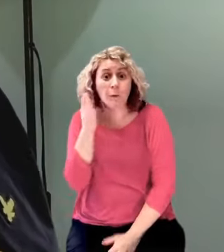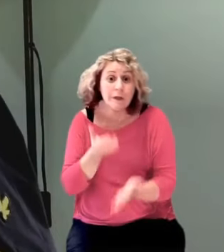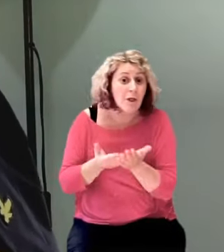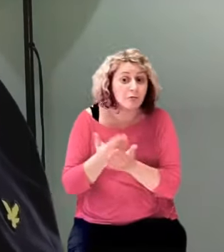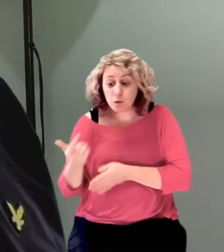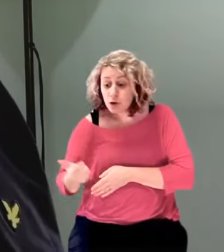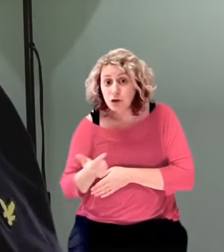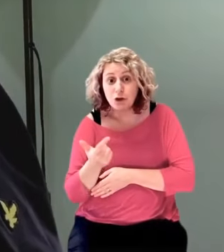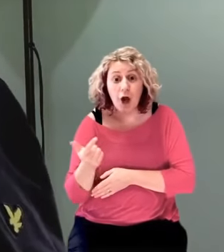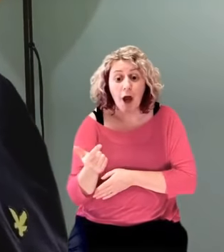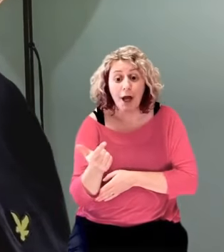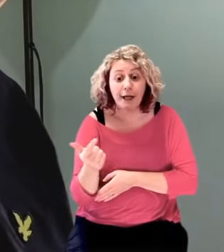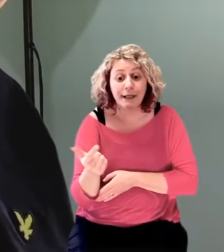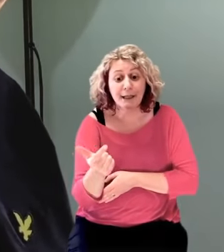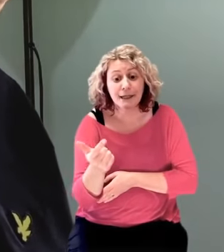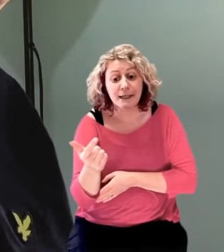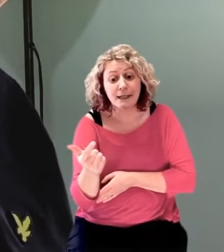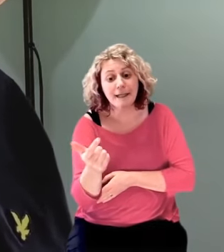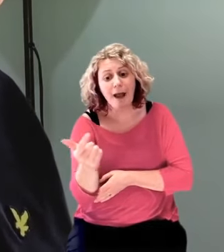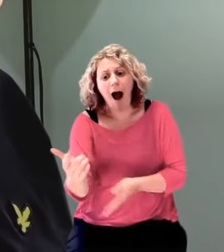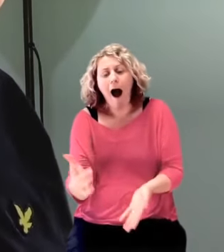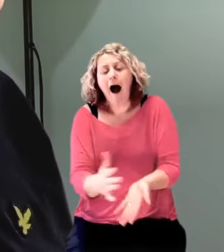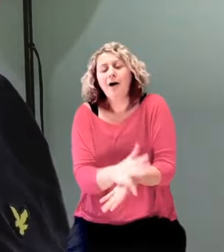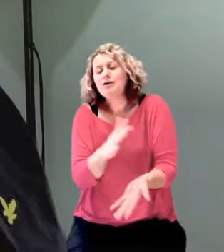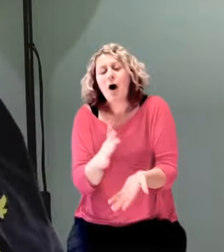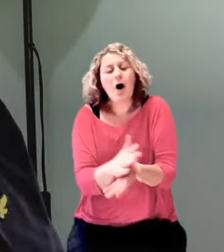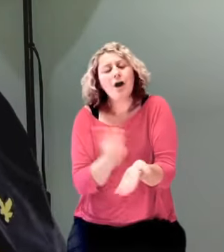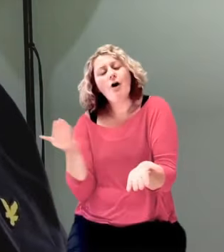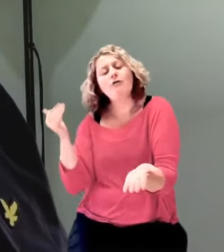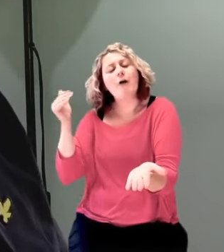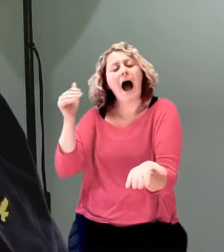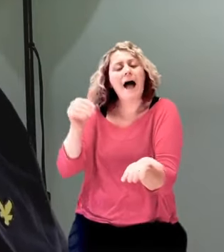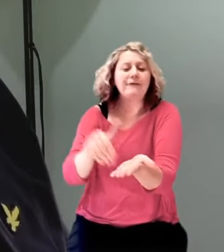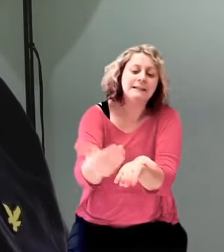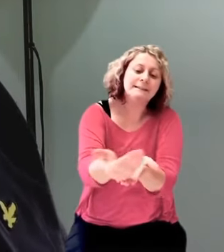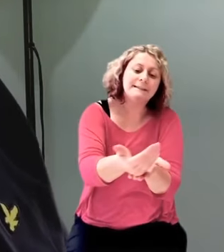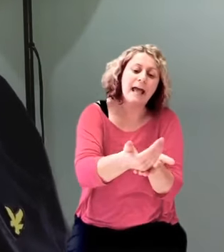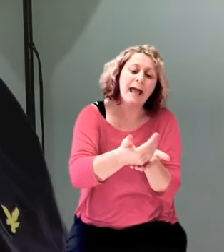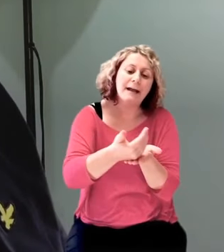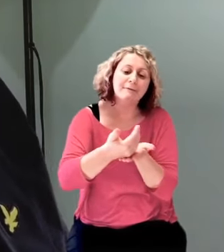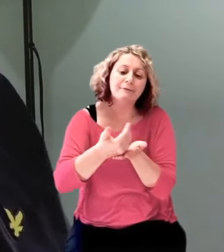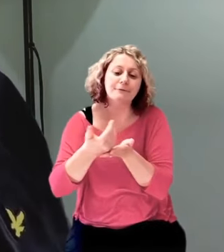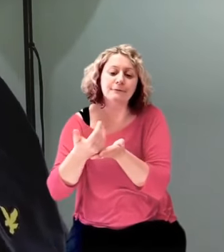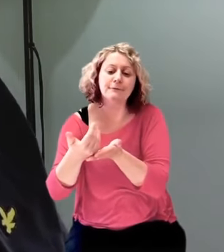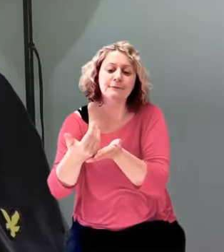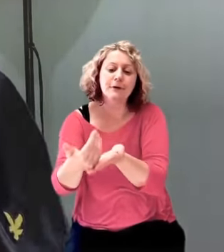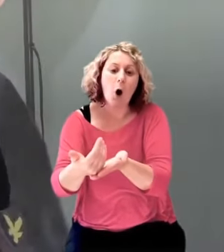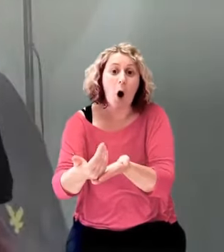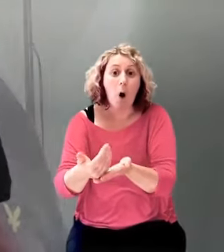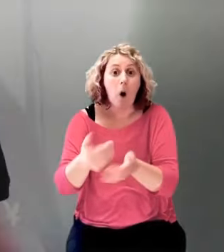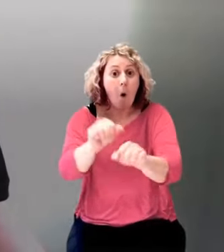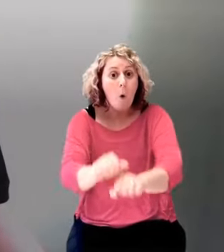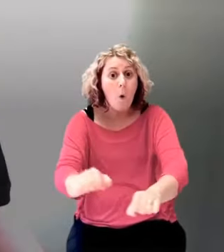There's beauty on the journey, but oh, the joy of arriving safe